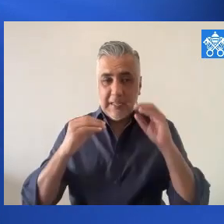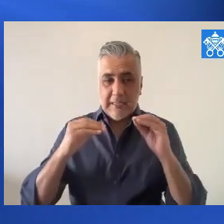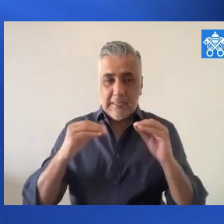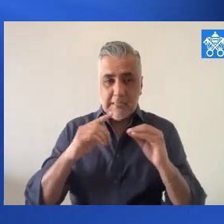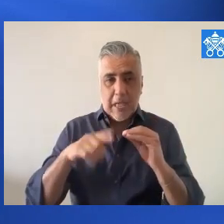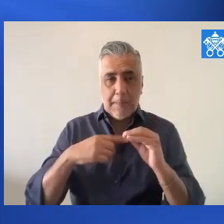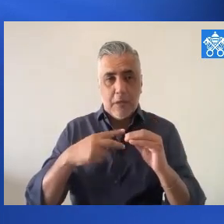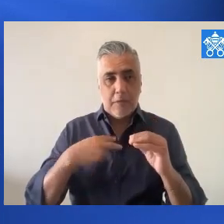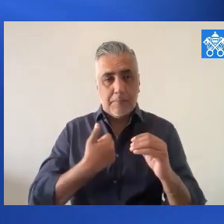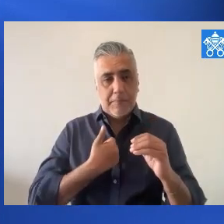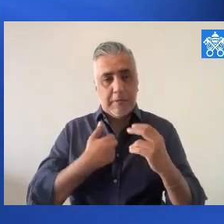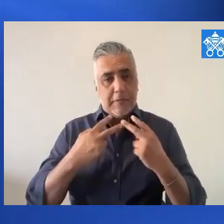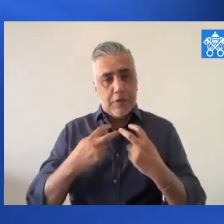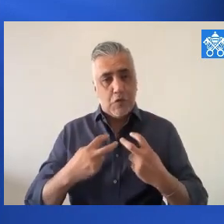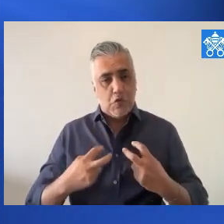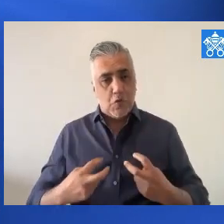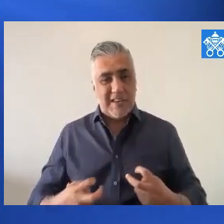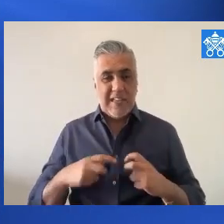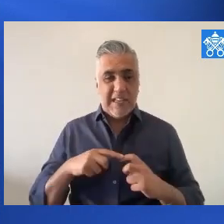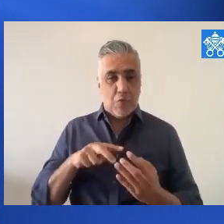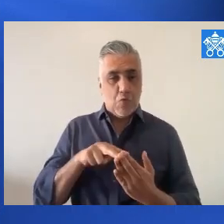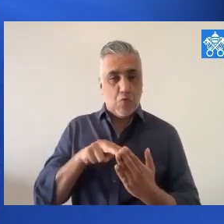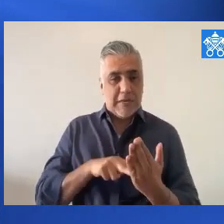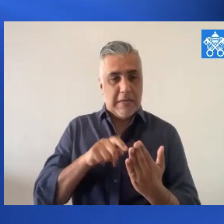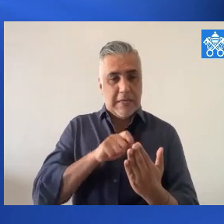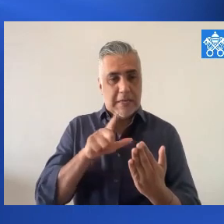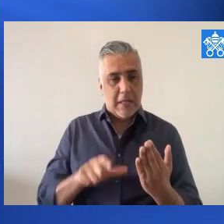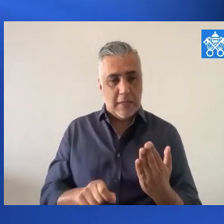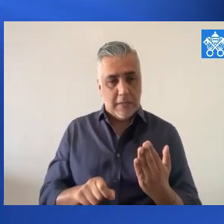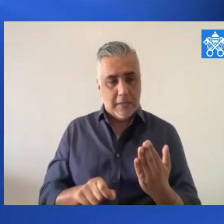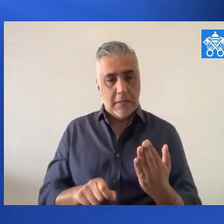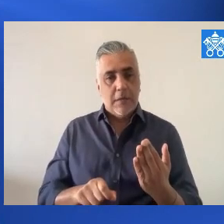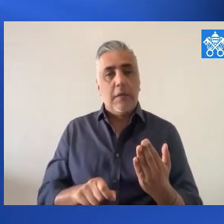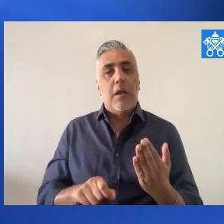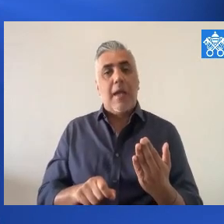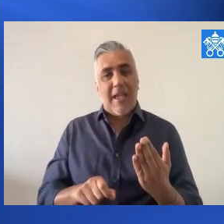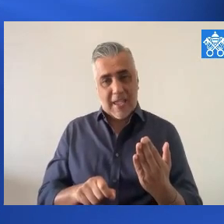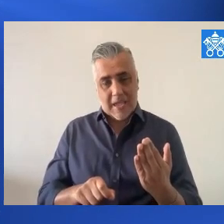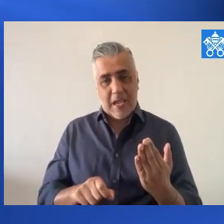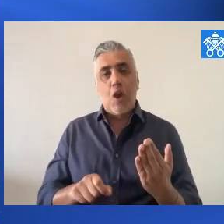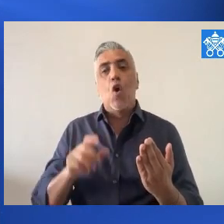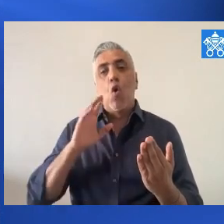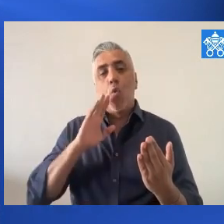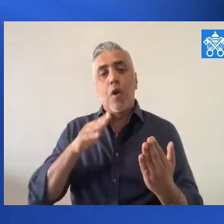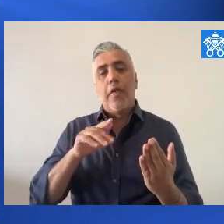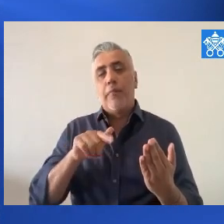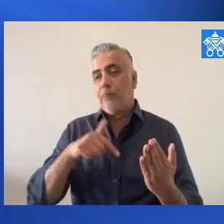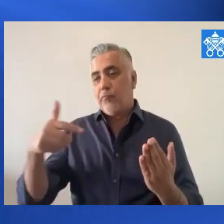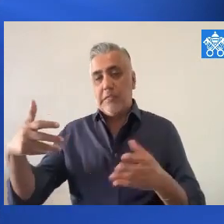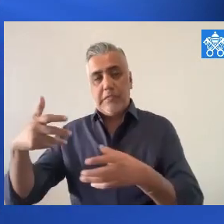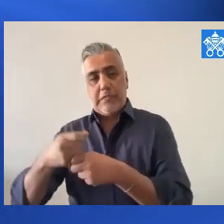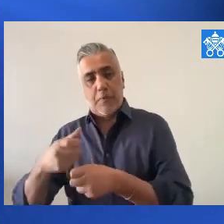hear at the Pope's catechesis on discernment, which he will read in Italian,